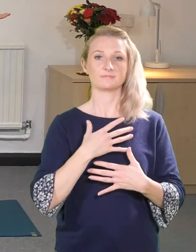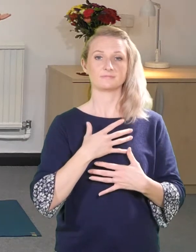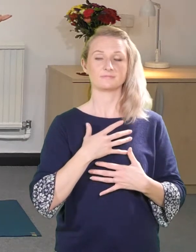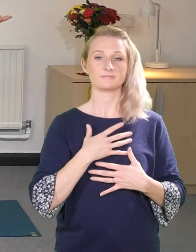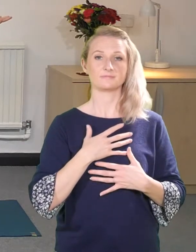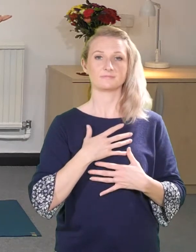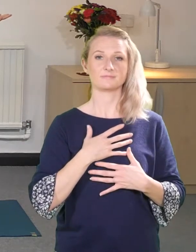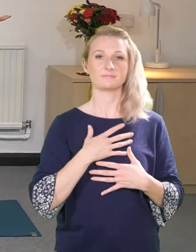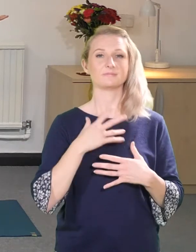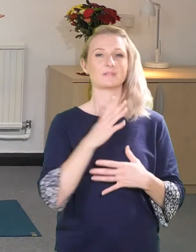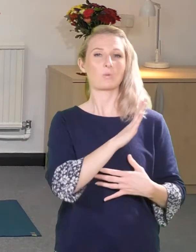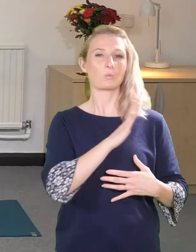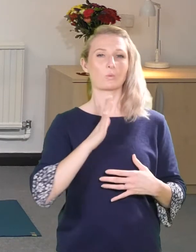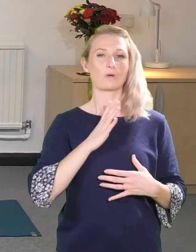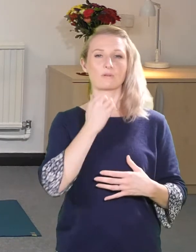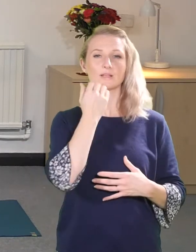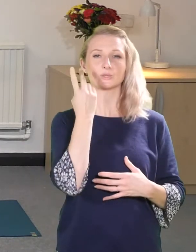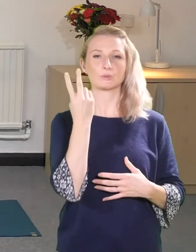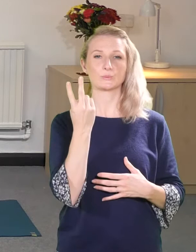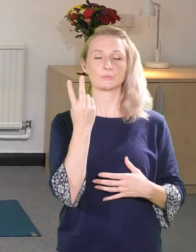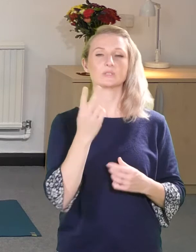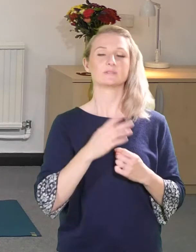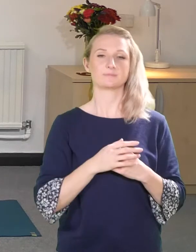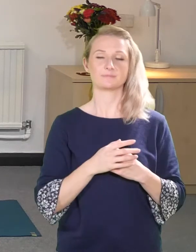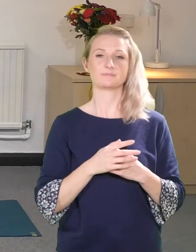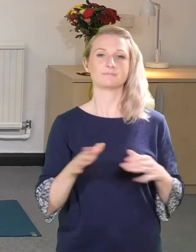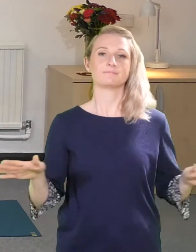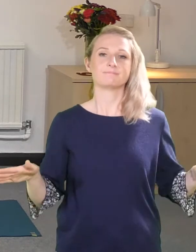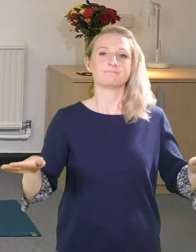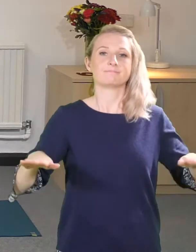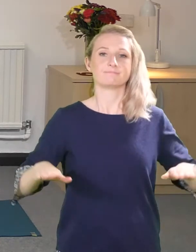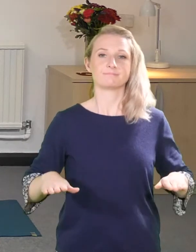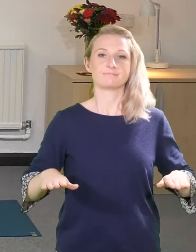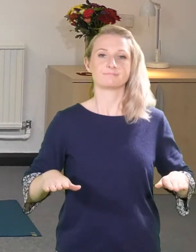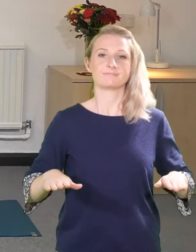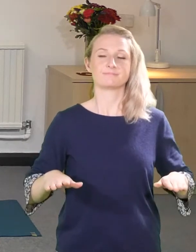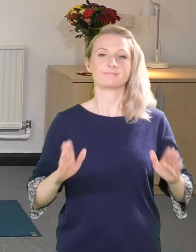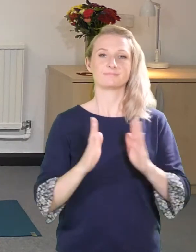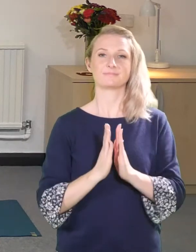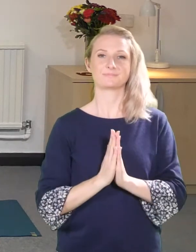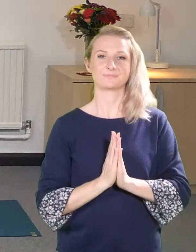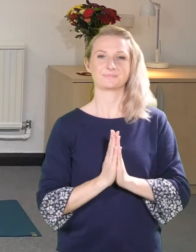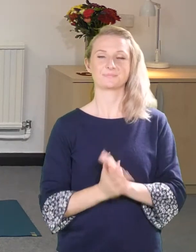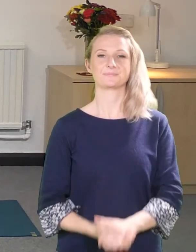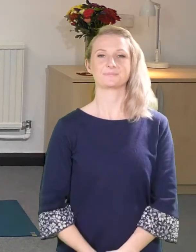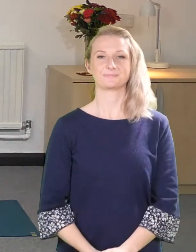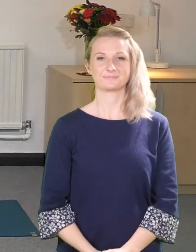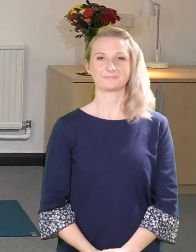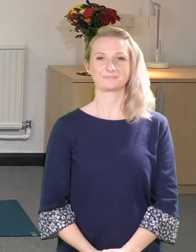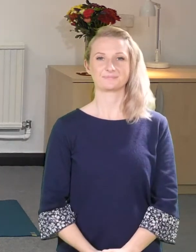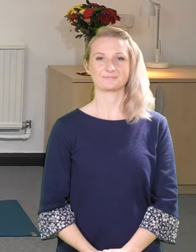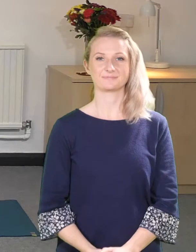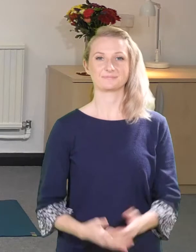Back into warrior 2, and then straighten the leg, turn the feet back in, bring the hands to the heart. We're then going